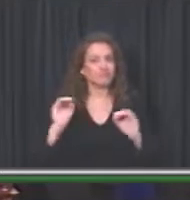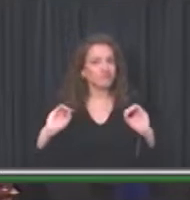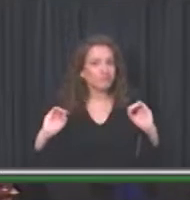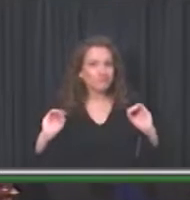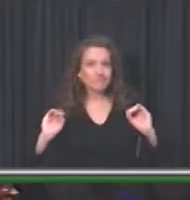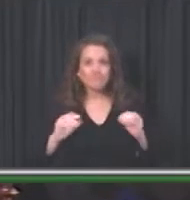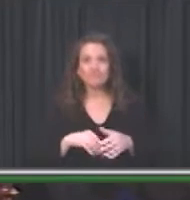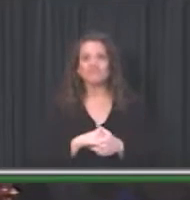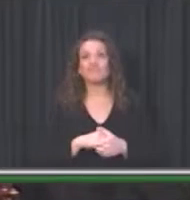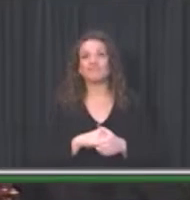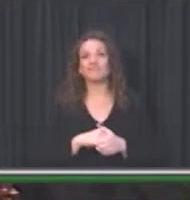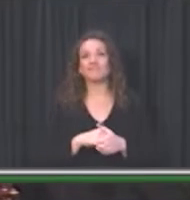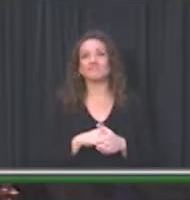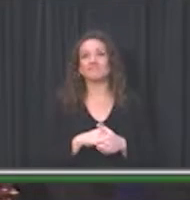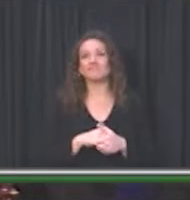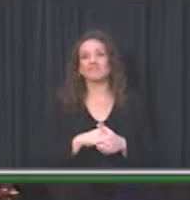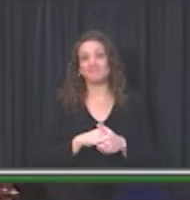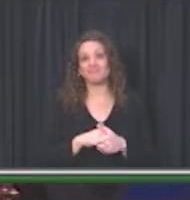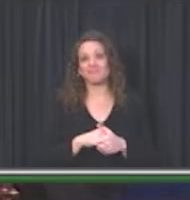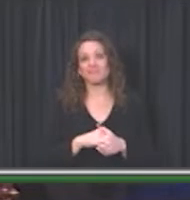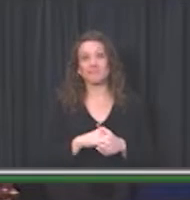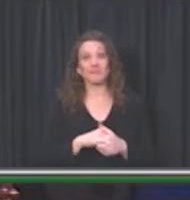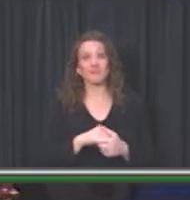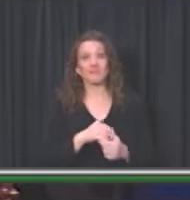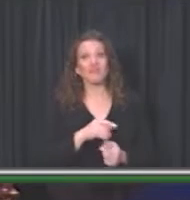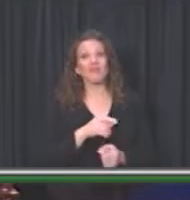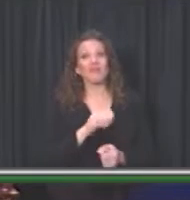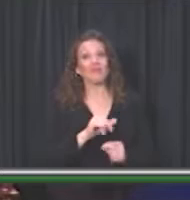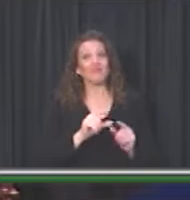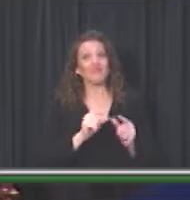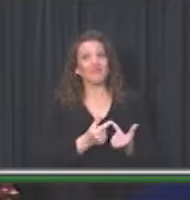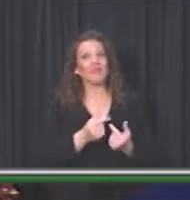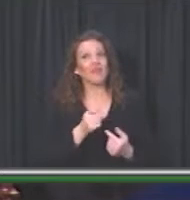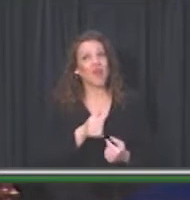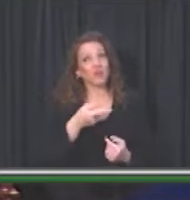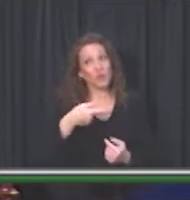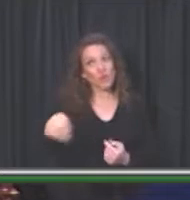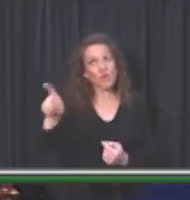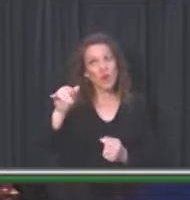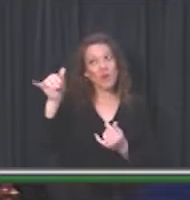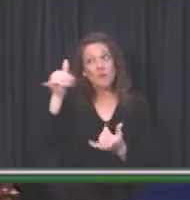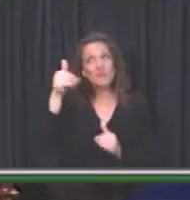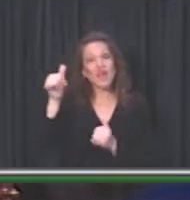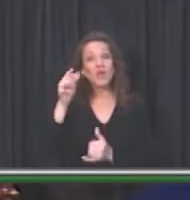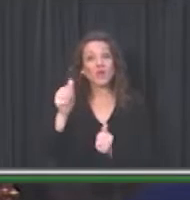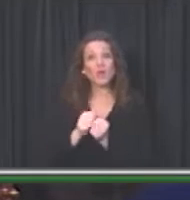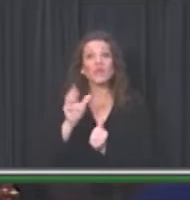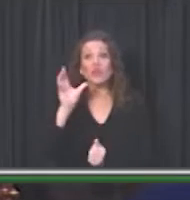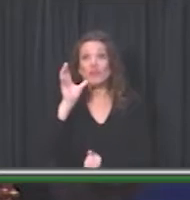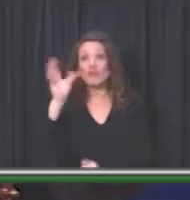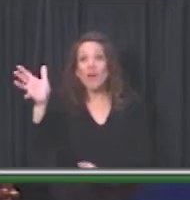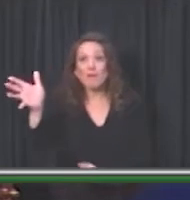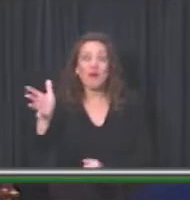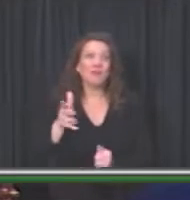That group that had to go play with grandma instead of mom and